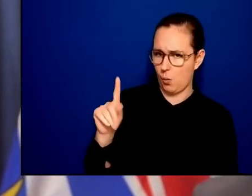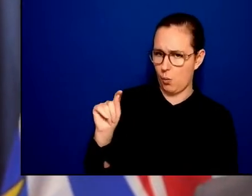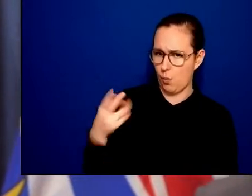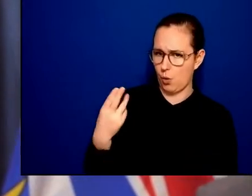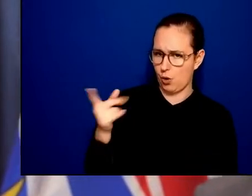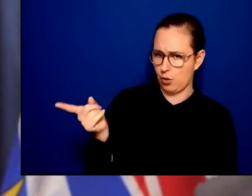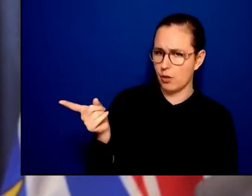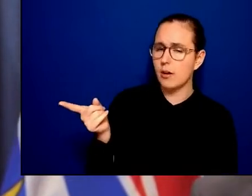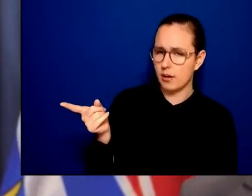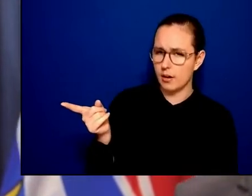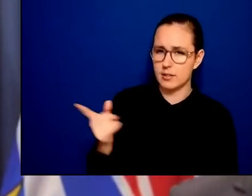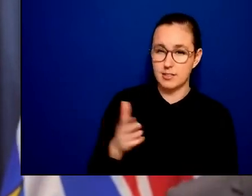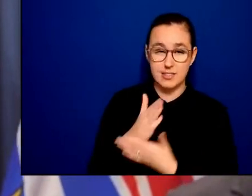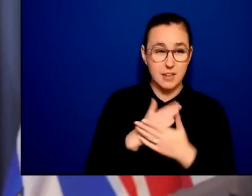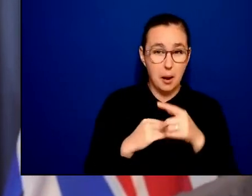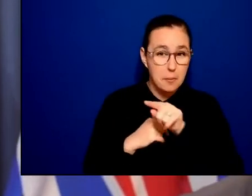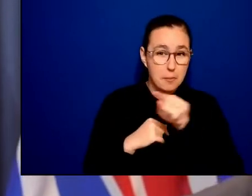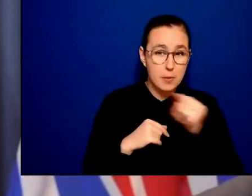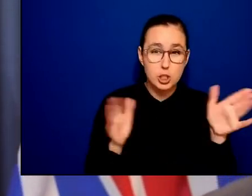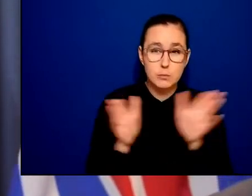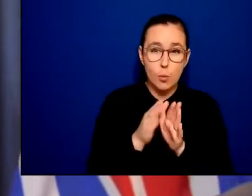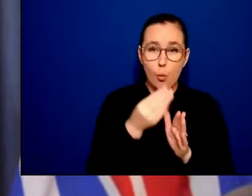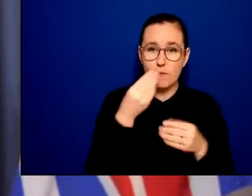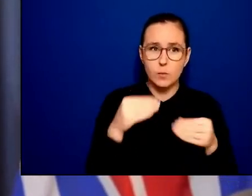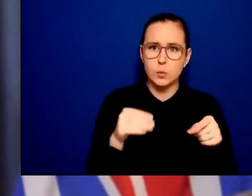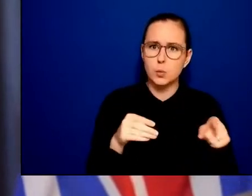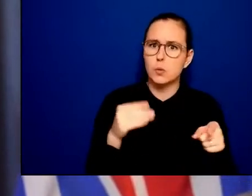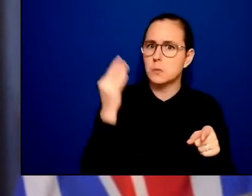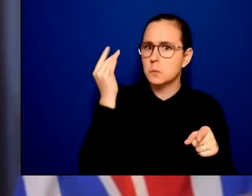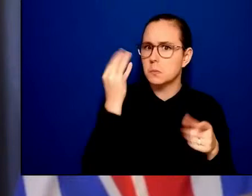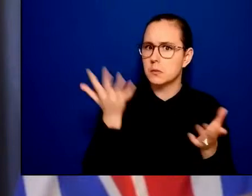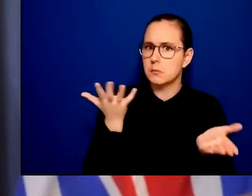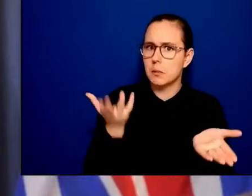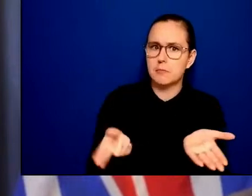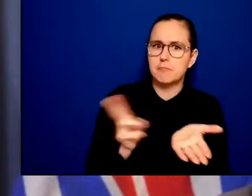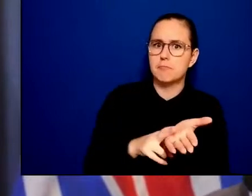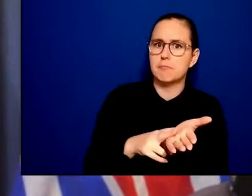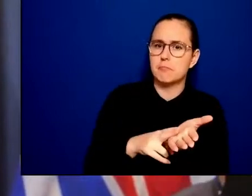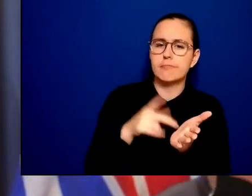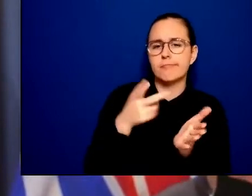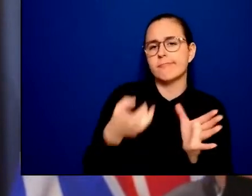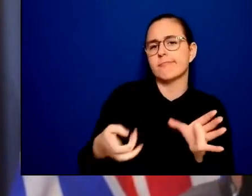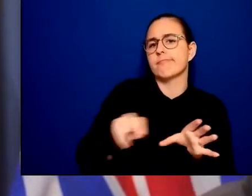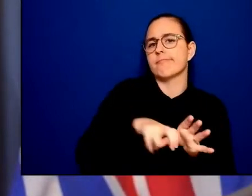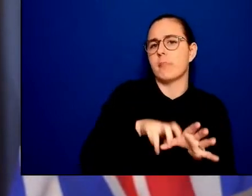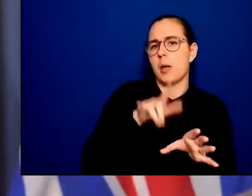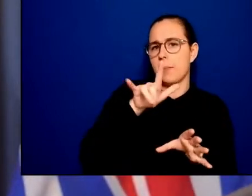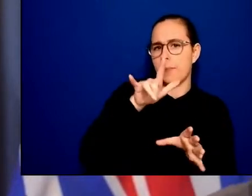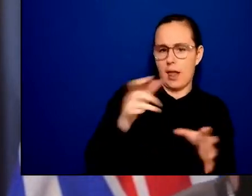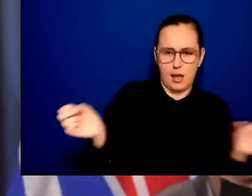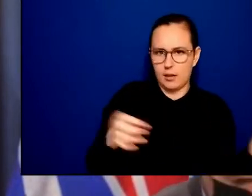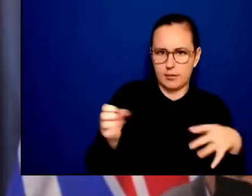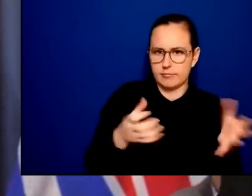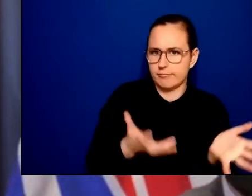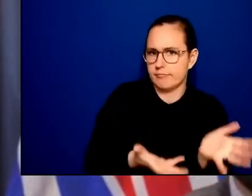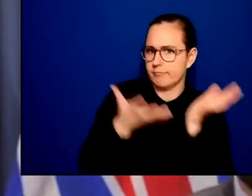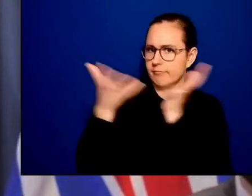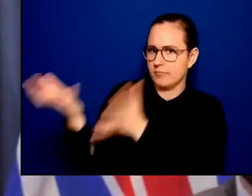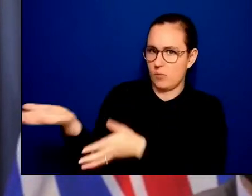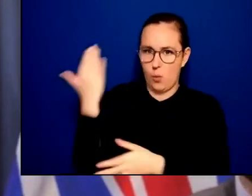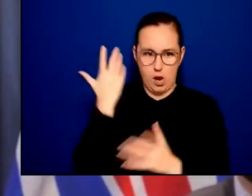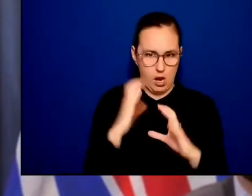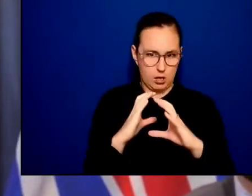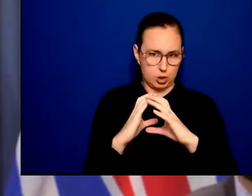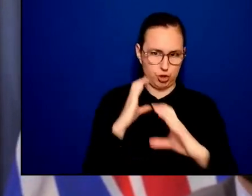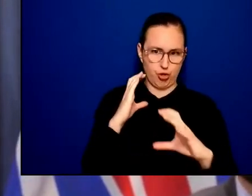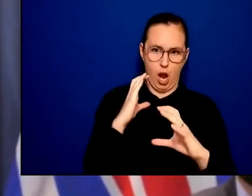planes for deliveries. Is this something the government would consider supporting financially? What I can tell you is that when it comes to